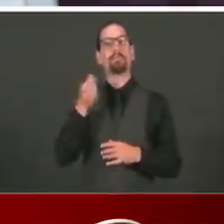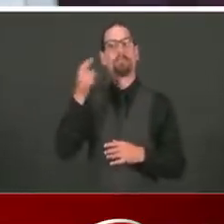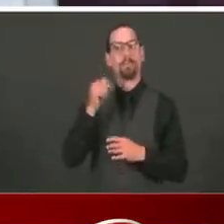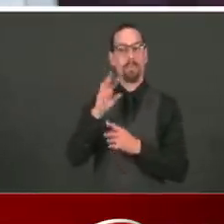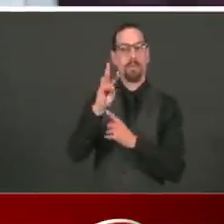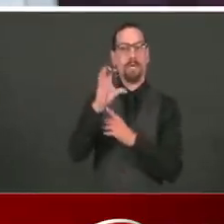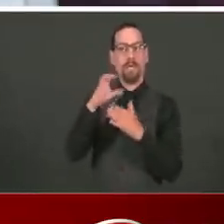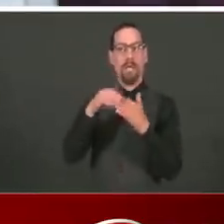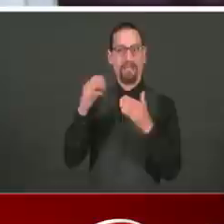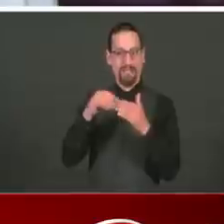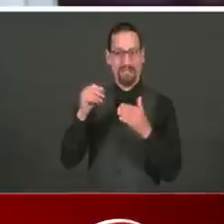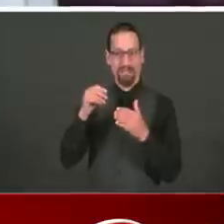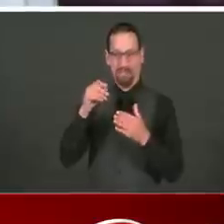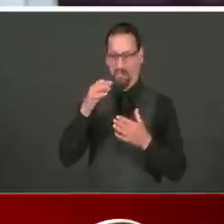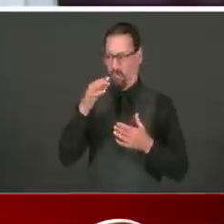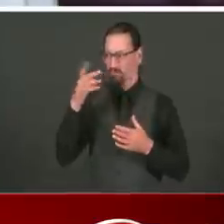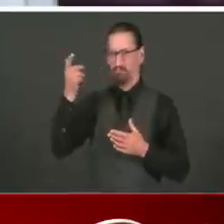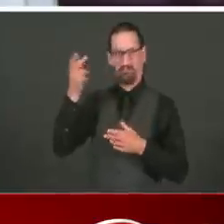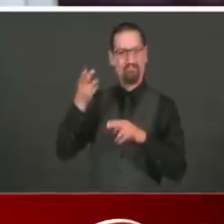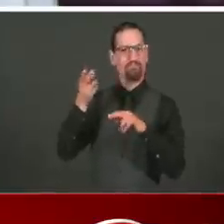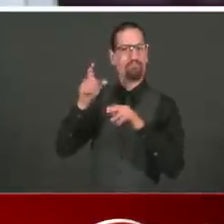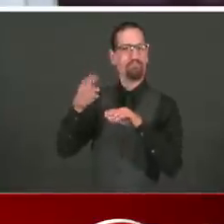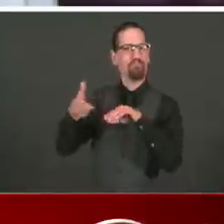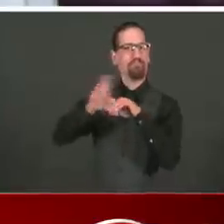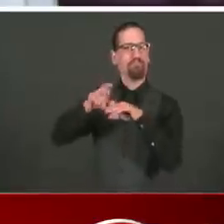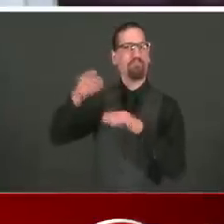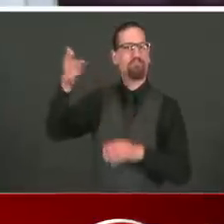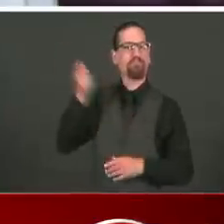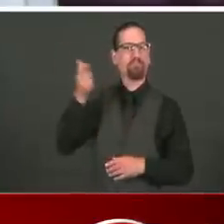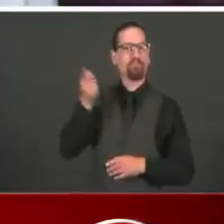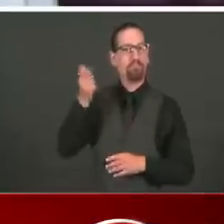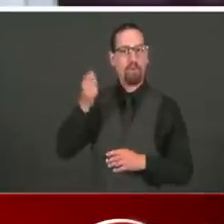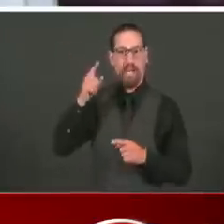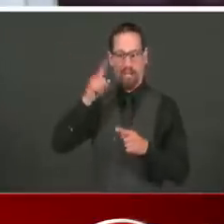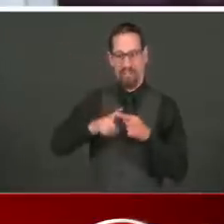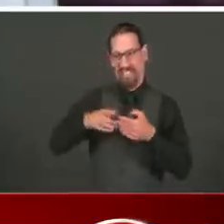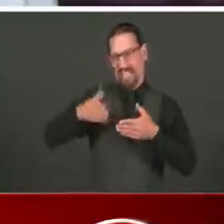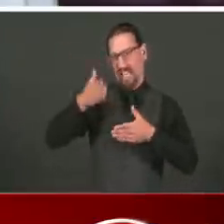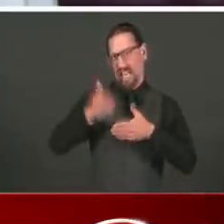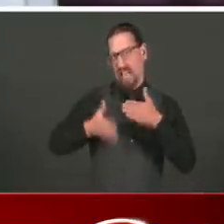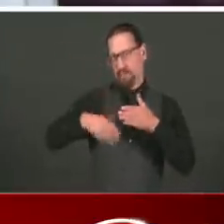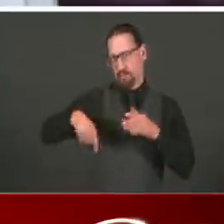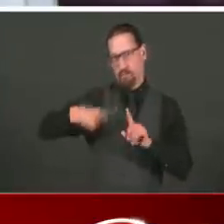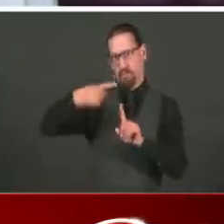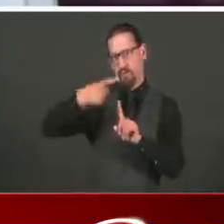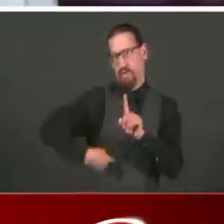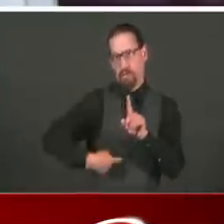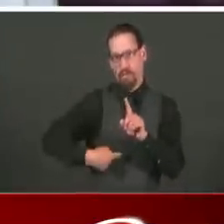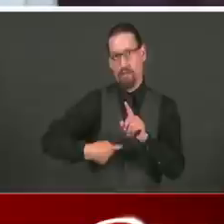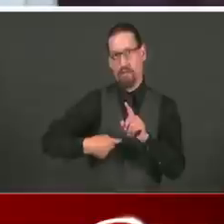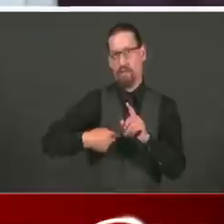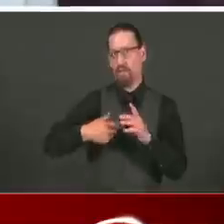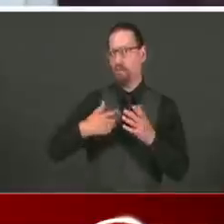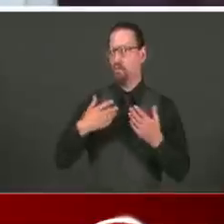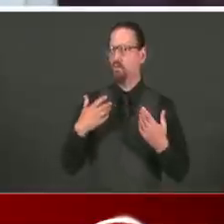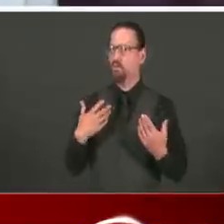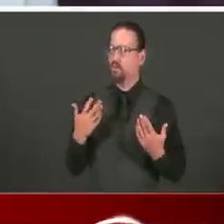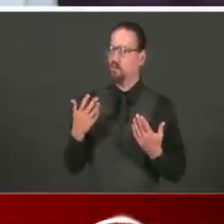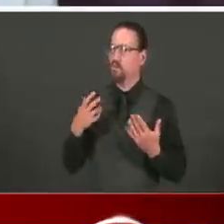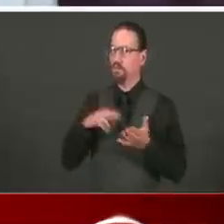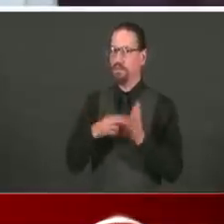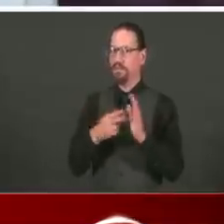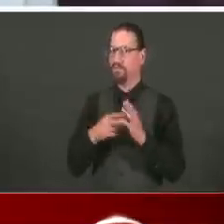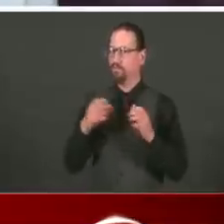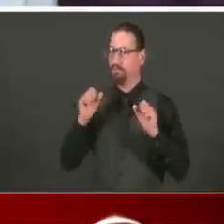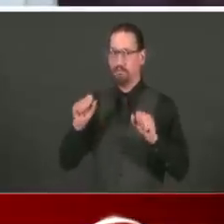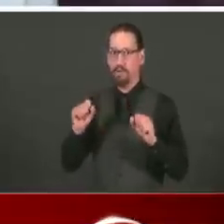end of July, and as the economic crisis drags on, that this is a problem that's going to get worse